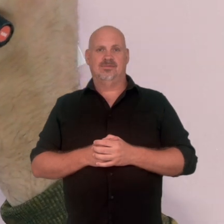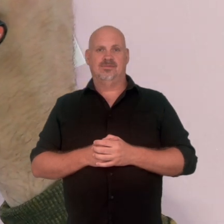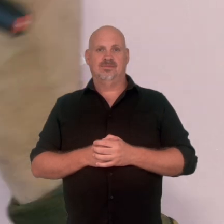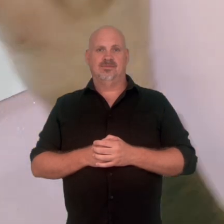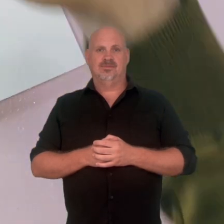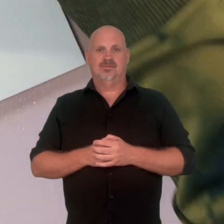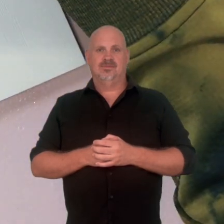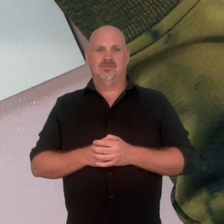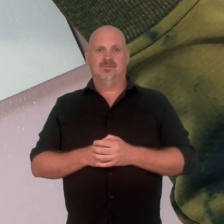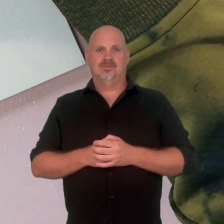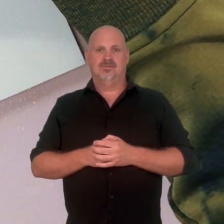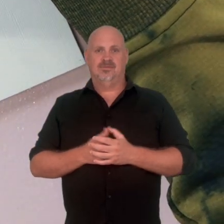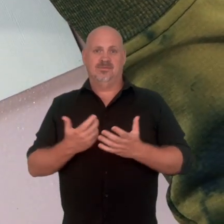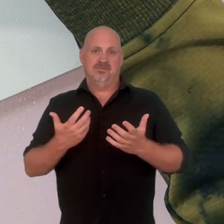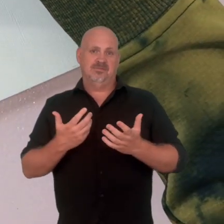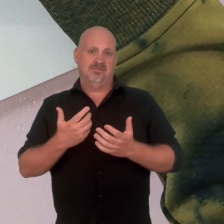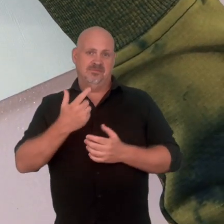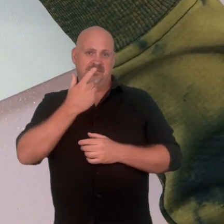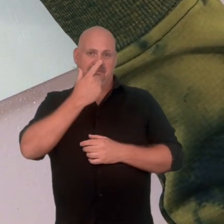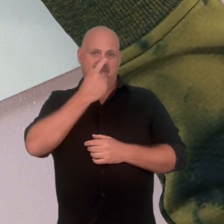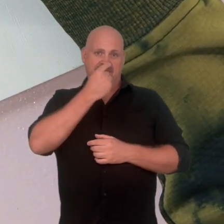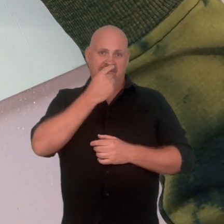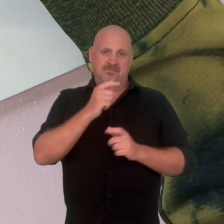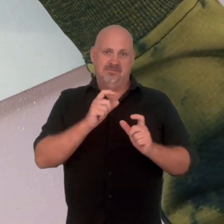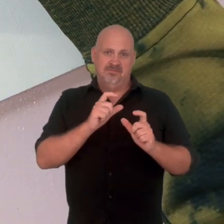So yeah, you can just keep tracing,